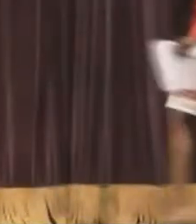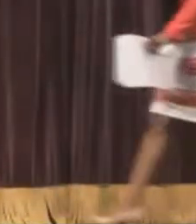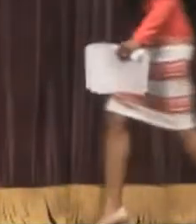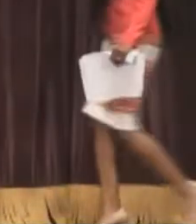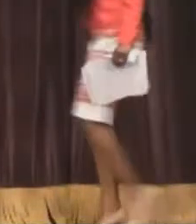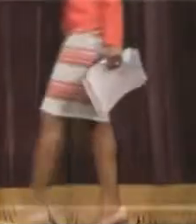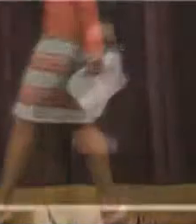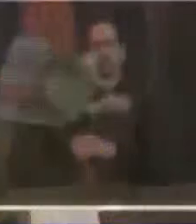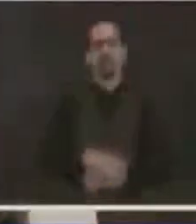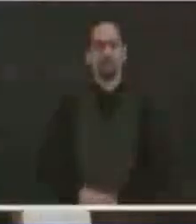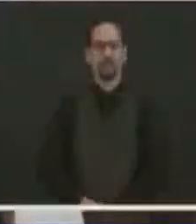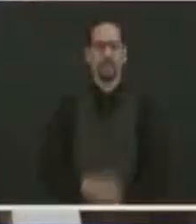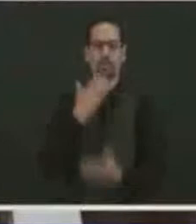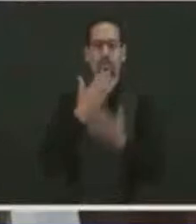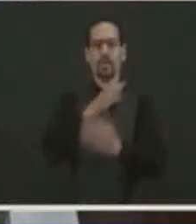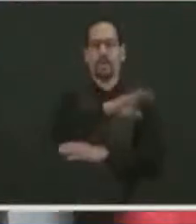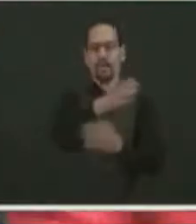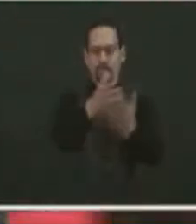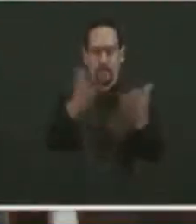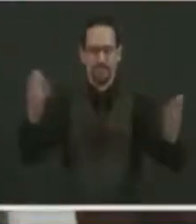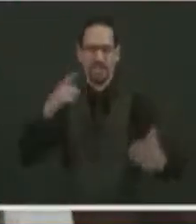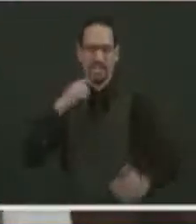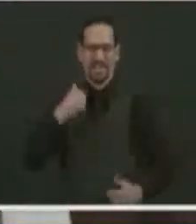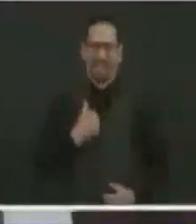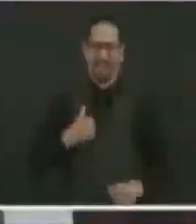Good afternoon. Sorry we're a few minutes late.